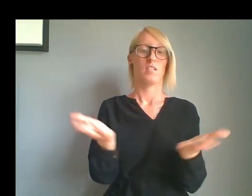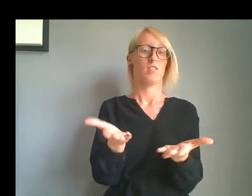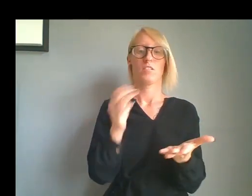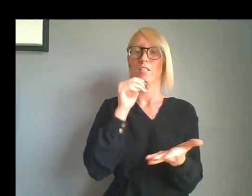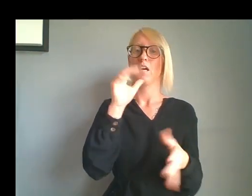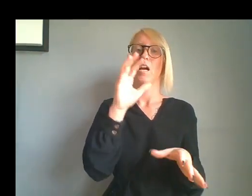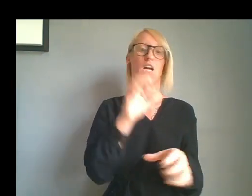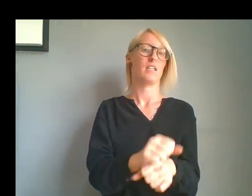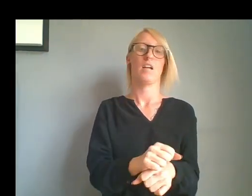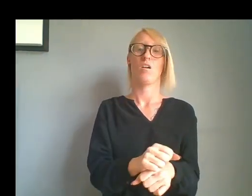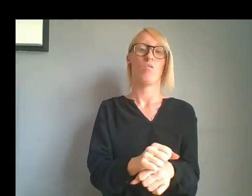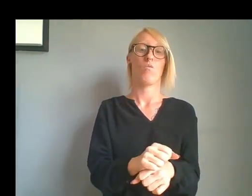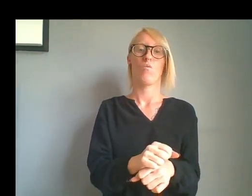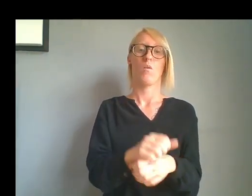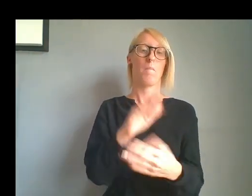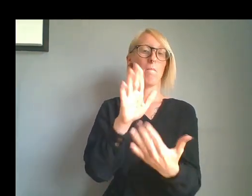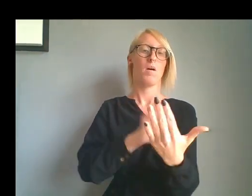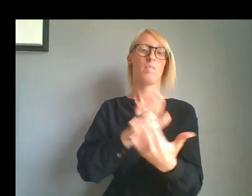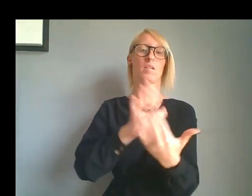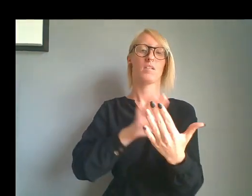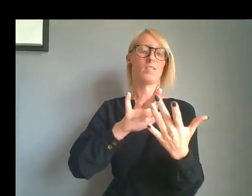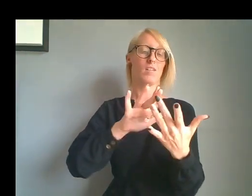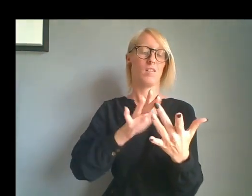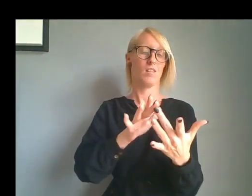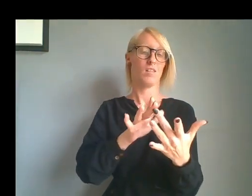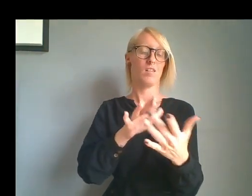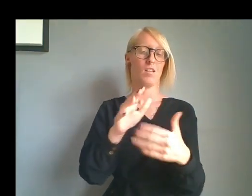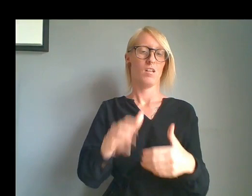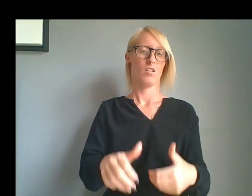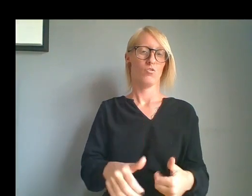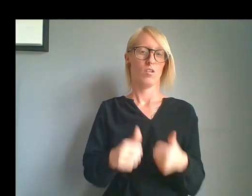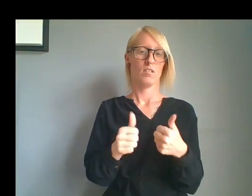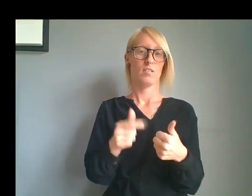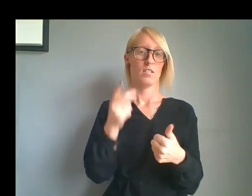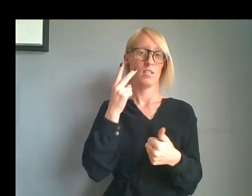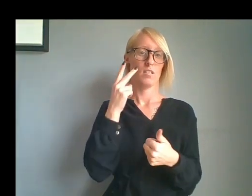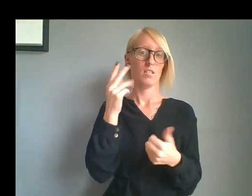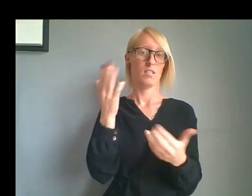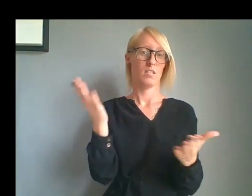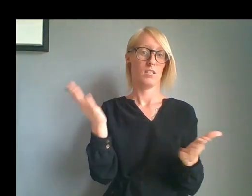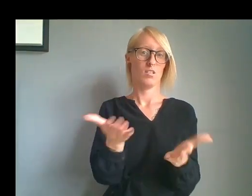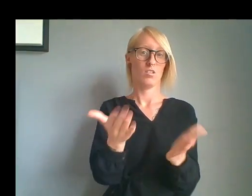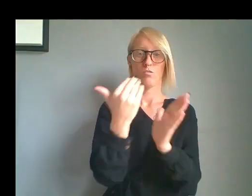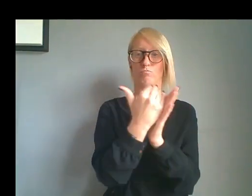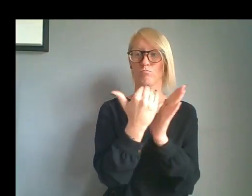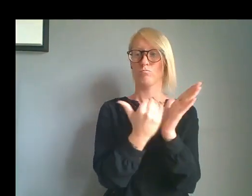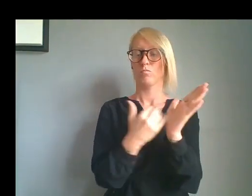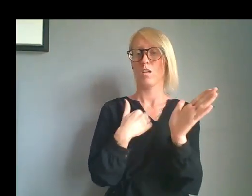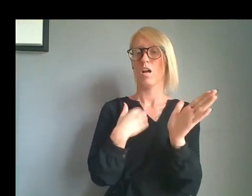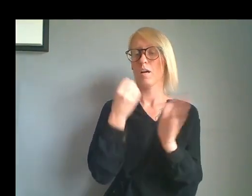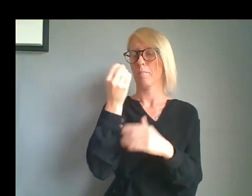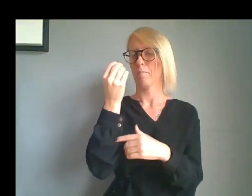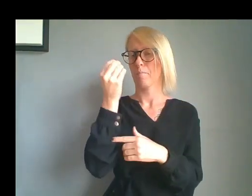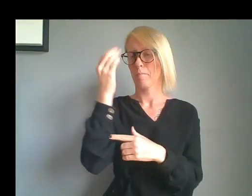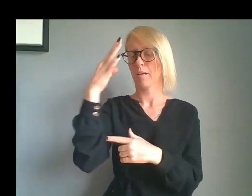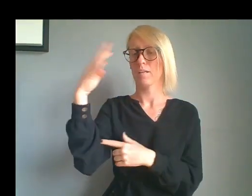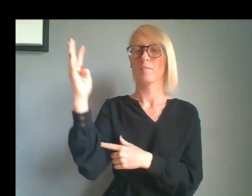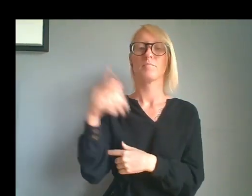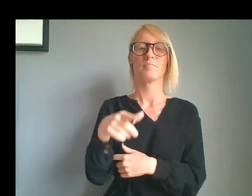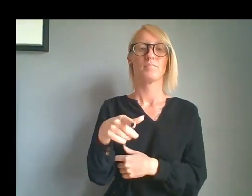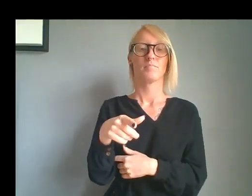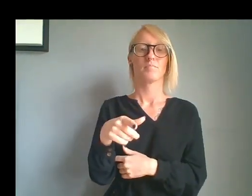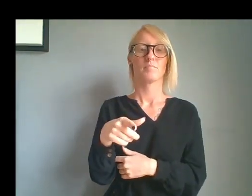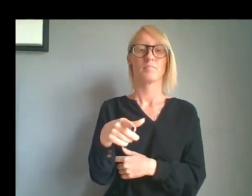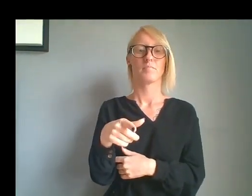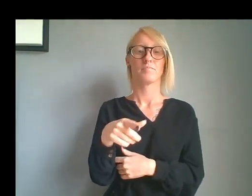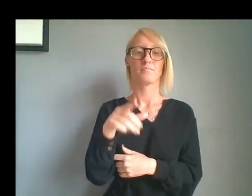it's just a public web address. And you can see this is a list I made up. What happened here is it's number 58. I